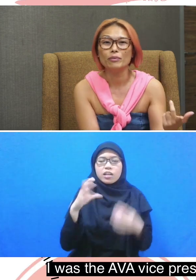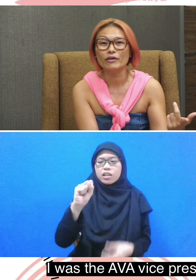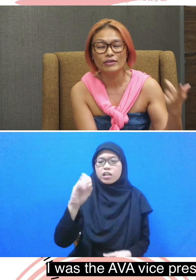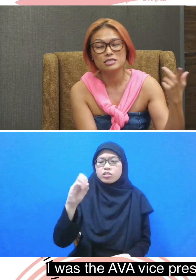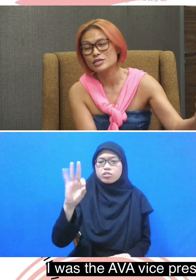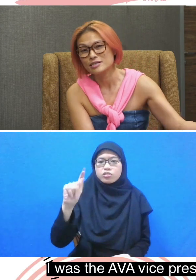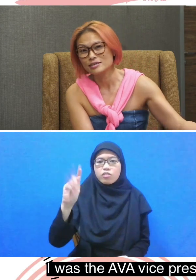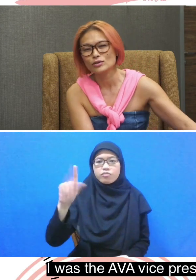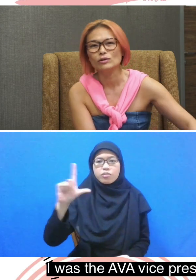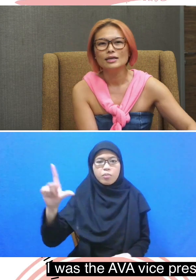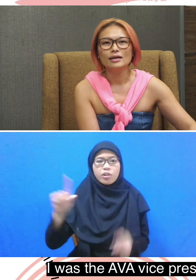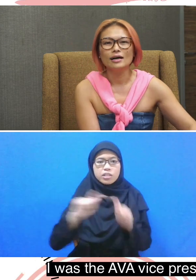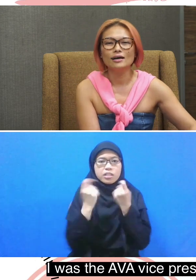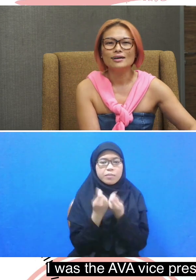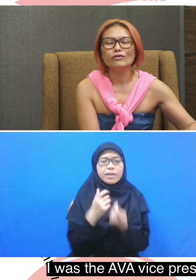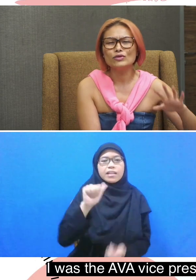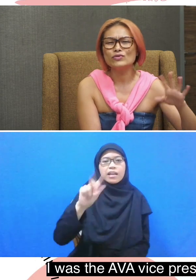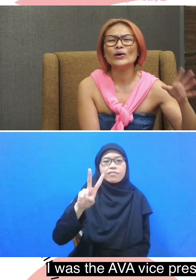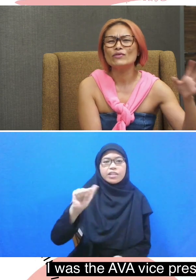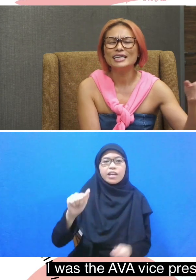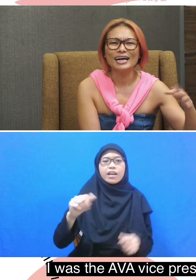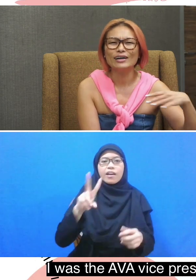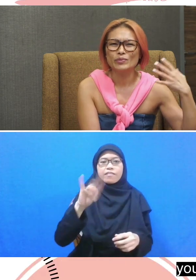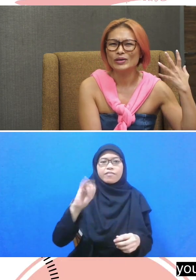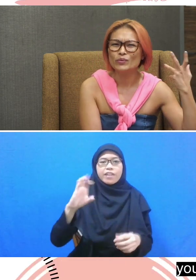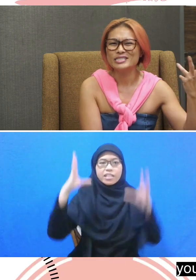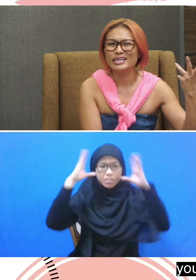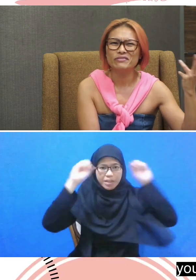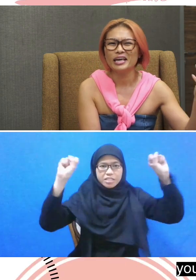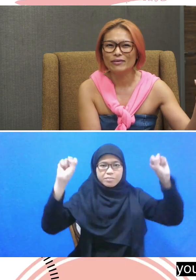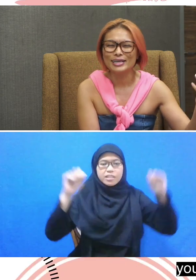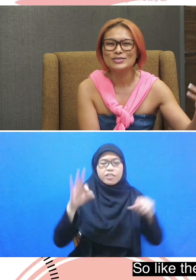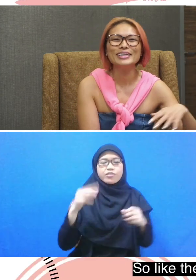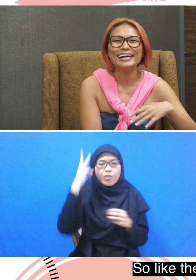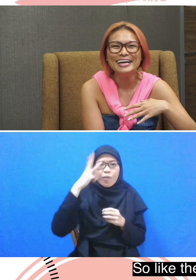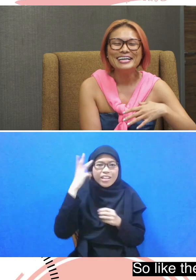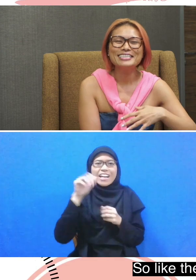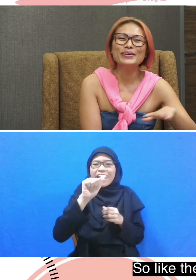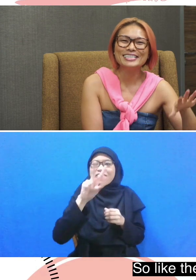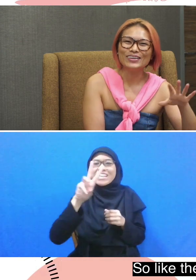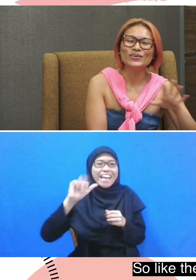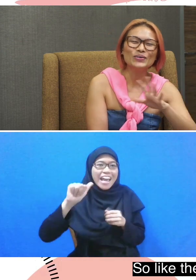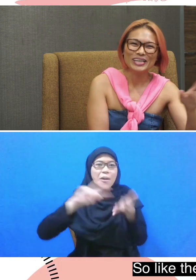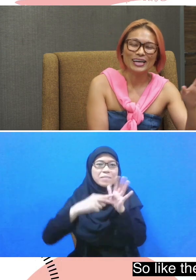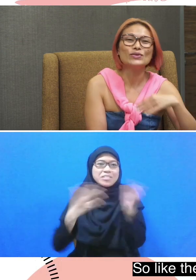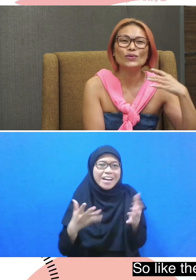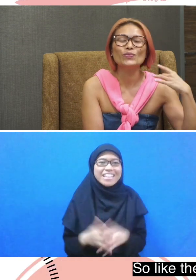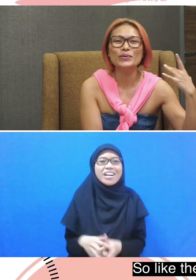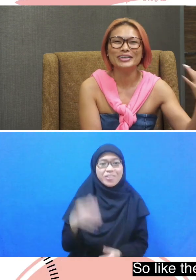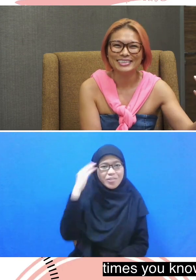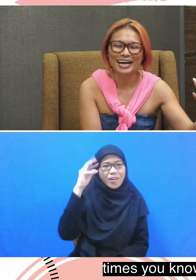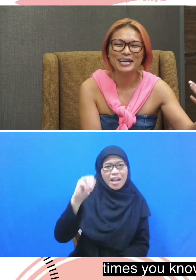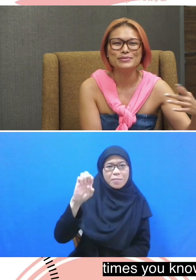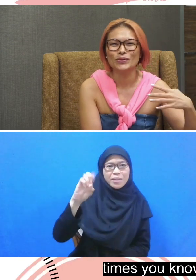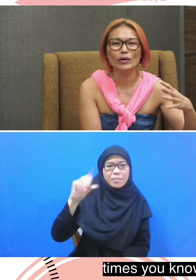AVA vice president, you know. For those of you who are really young, you'll be wondering what's AVA, right? So like the media that you know today, you know, so we